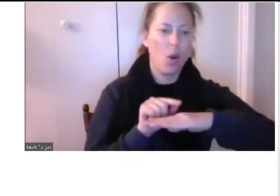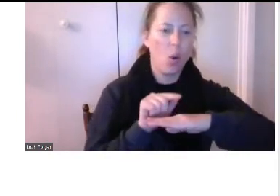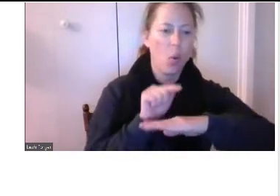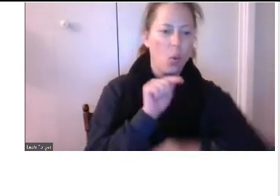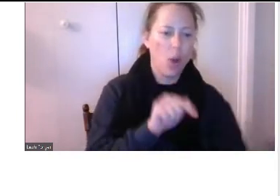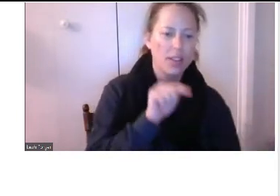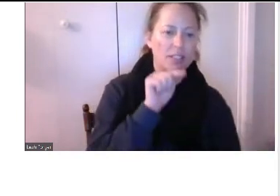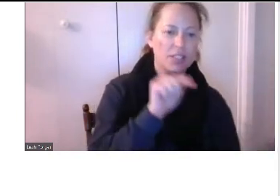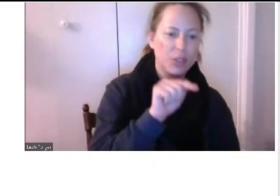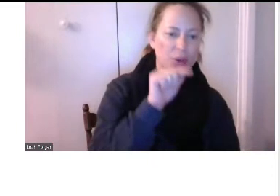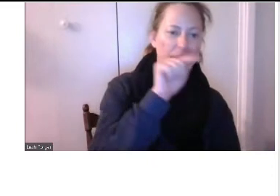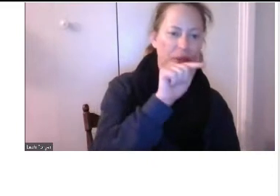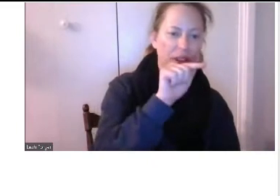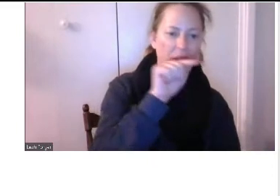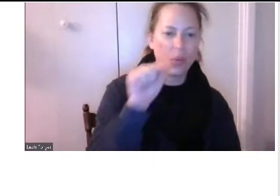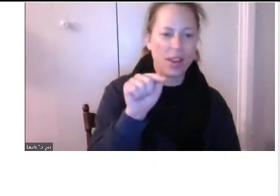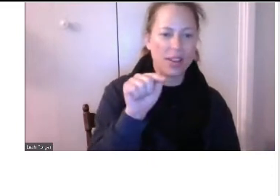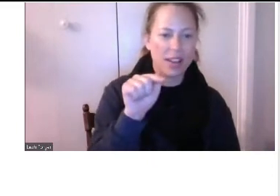slope.